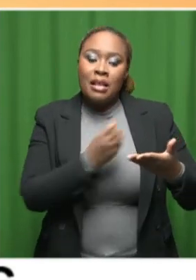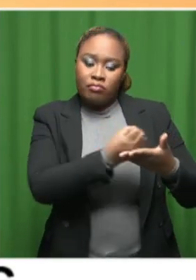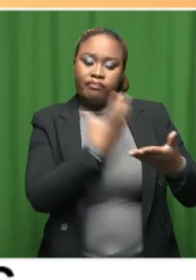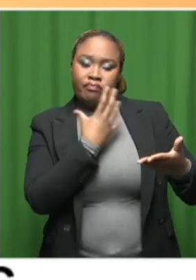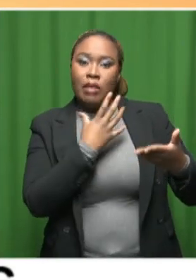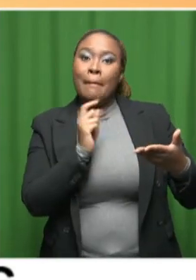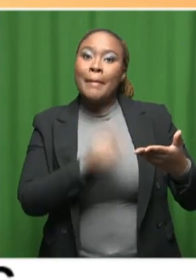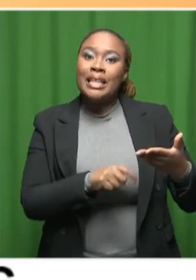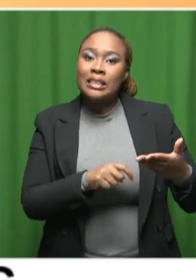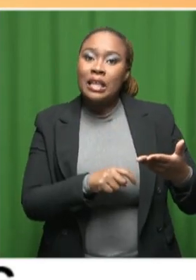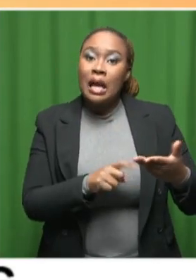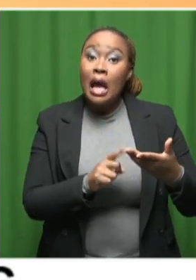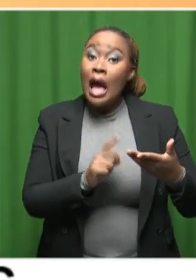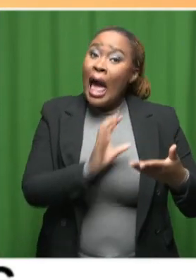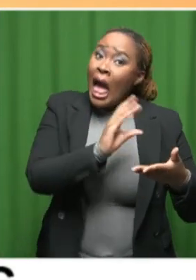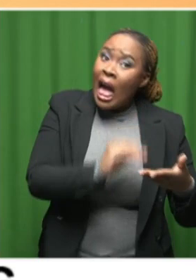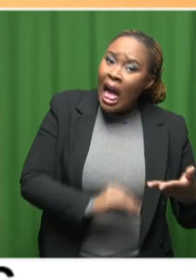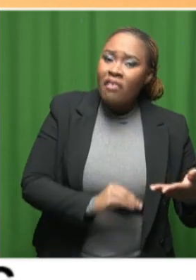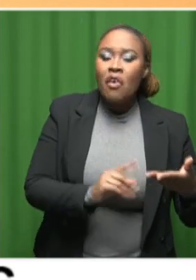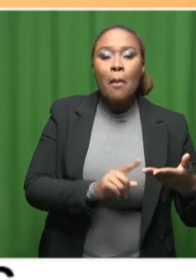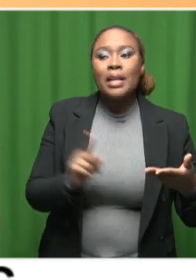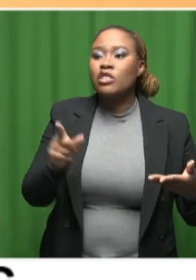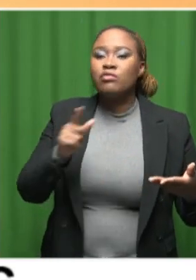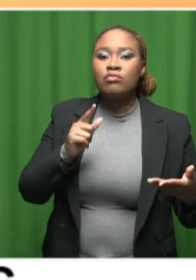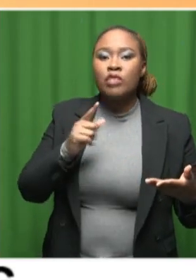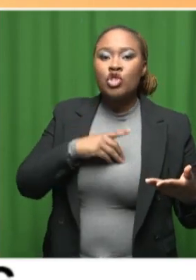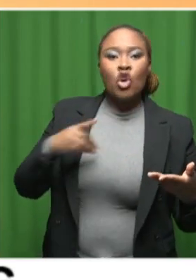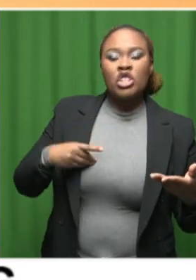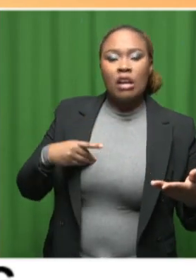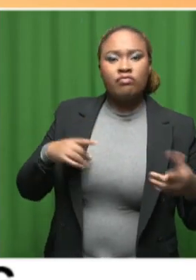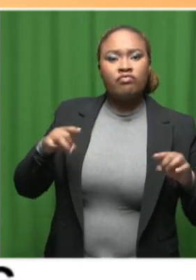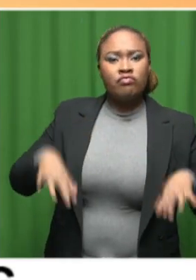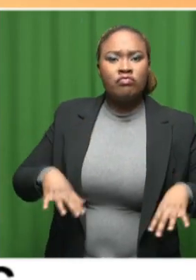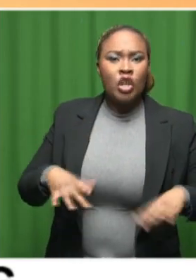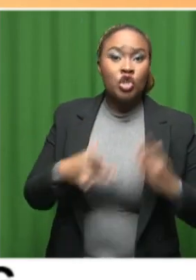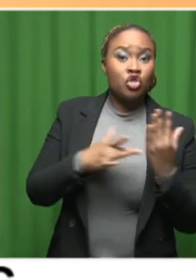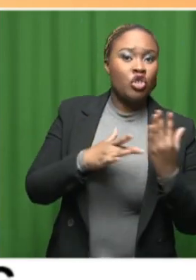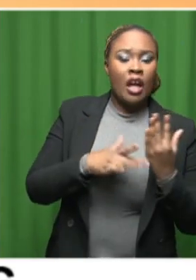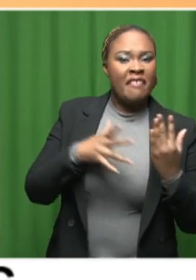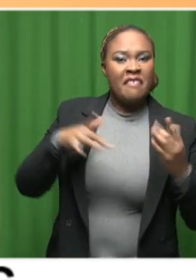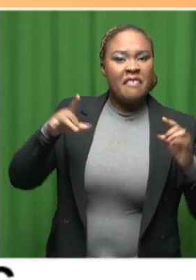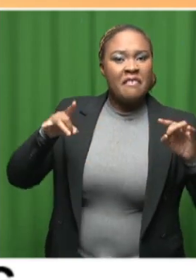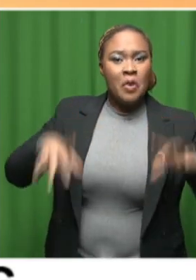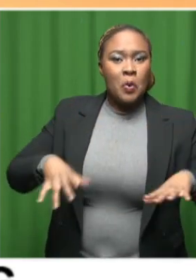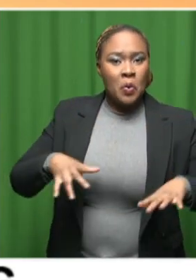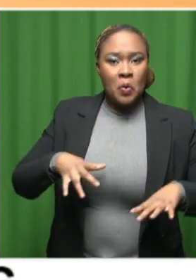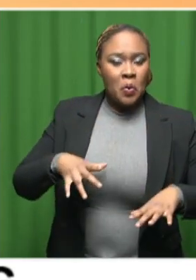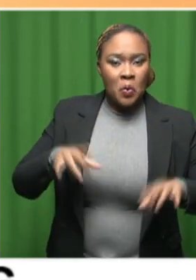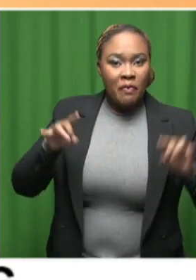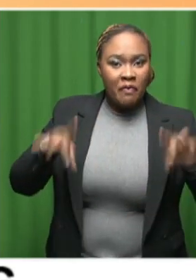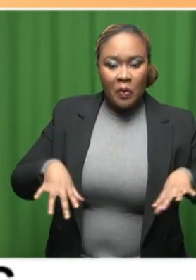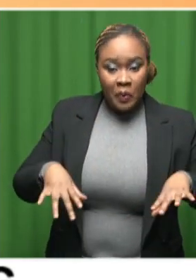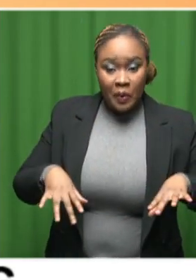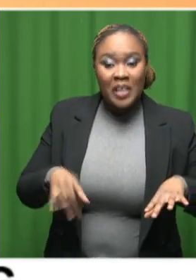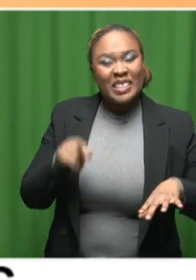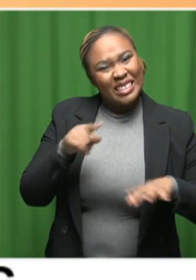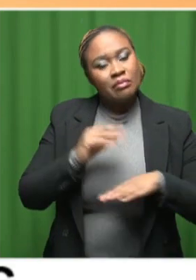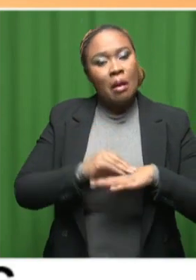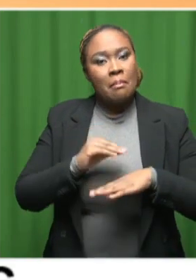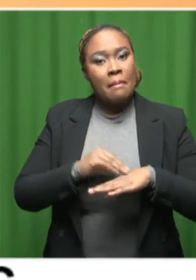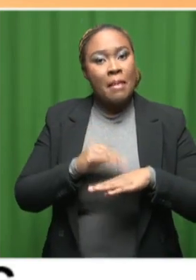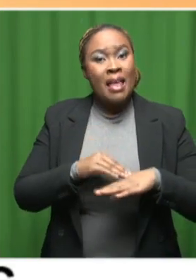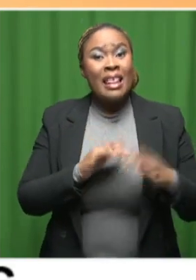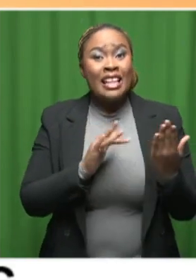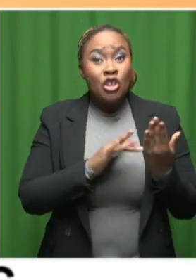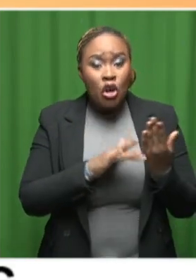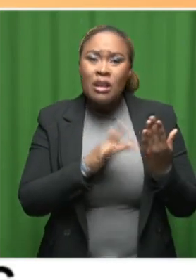But many of our doctors are still not using electronic systems, and our electronic systems are not smart. And those are some of the things that we've